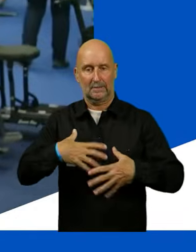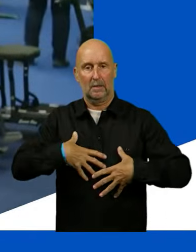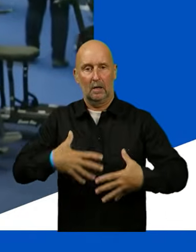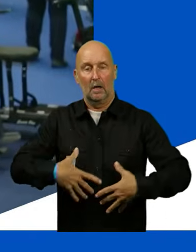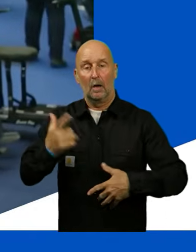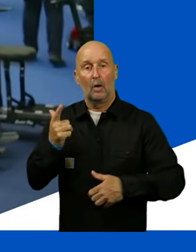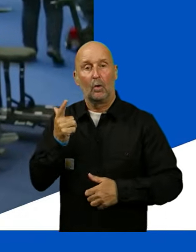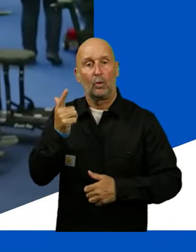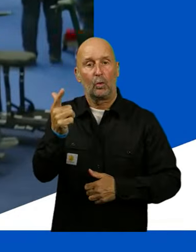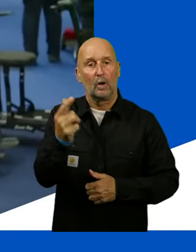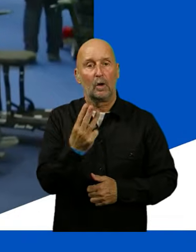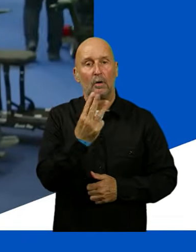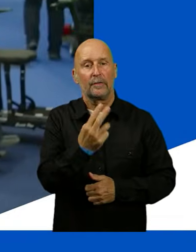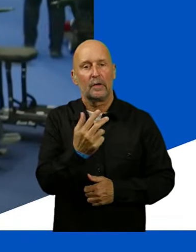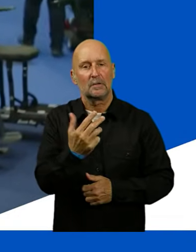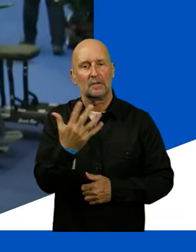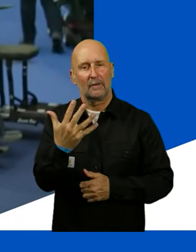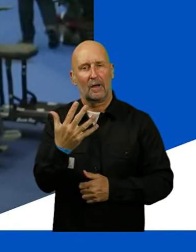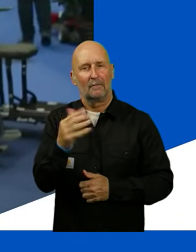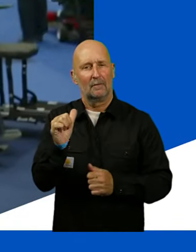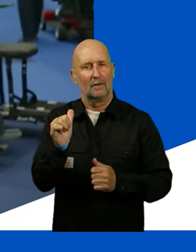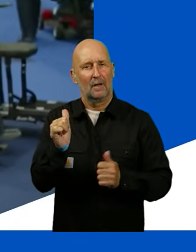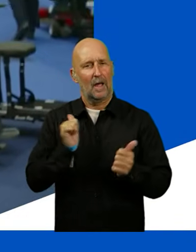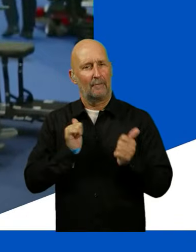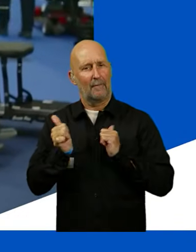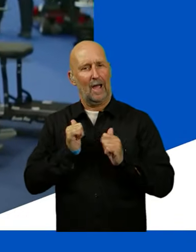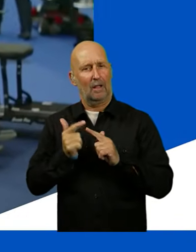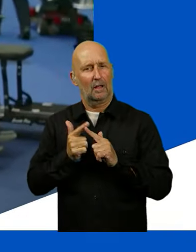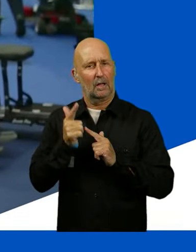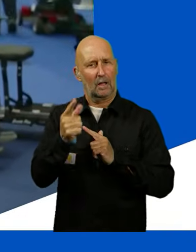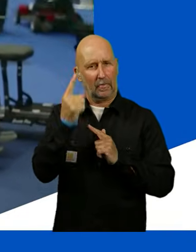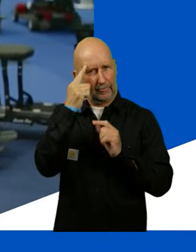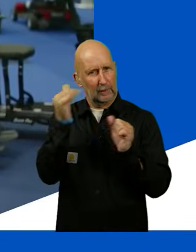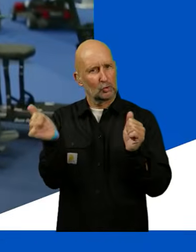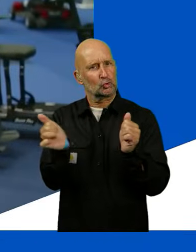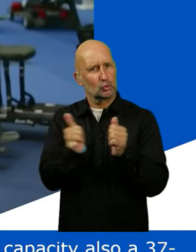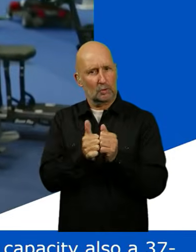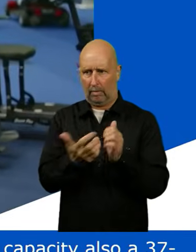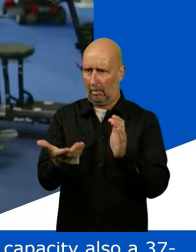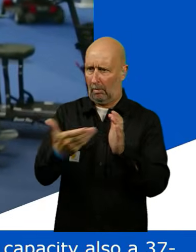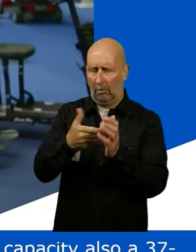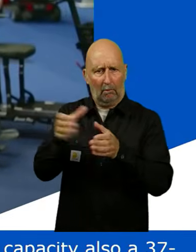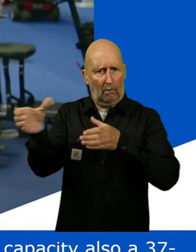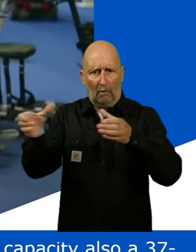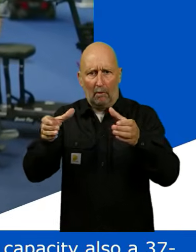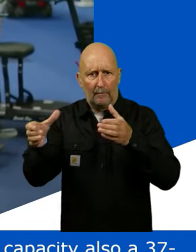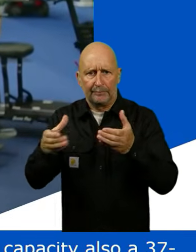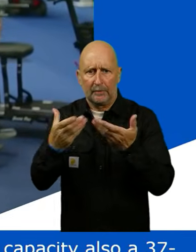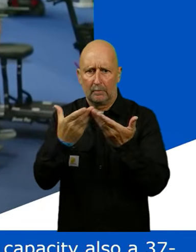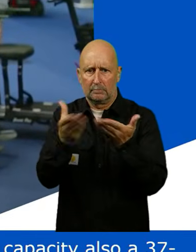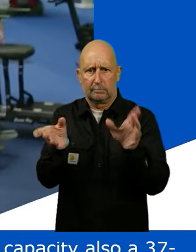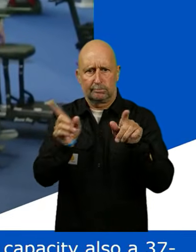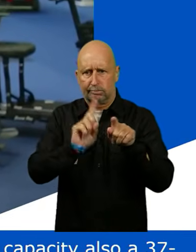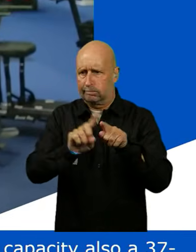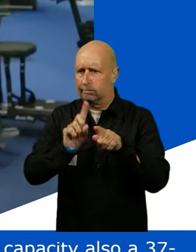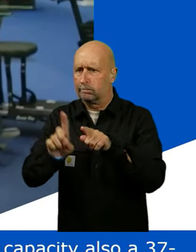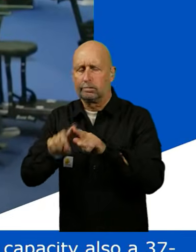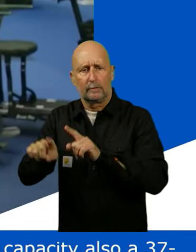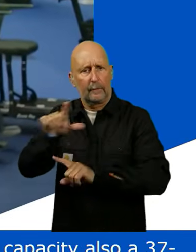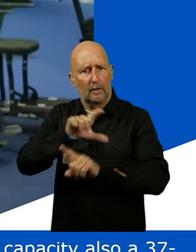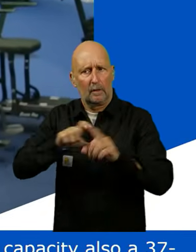range. So if you can try and imagine who that is suitable for, that opens it up to quite a wide